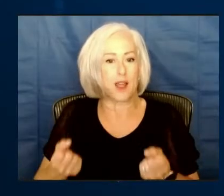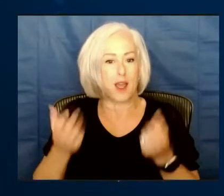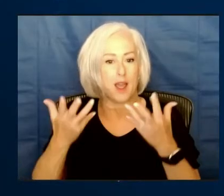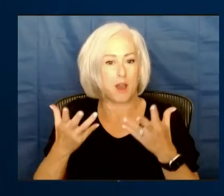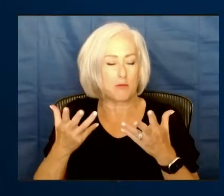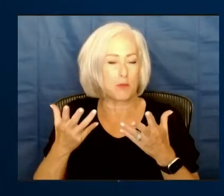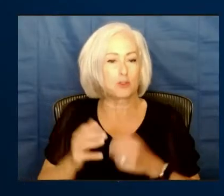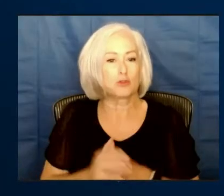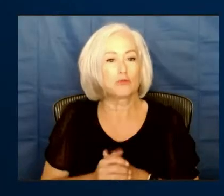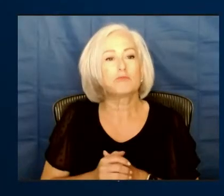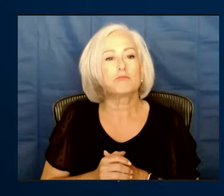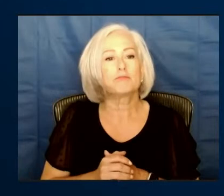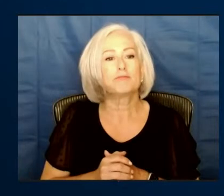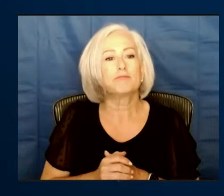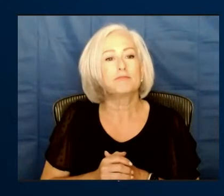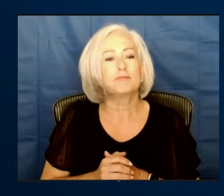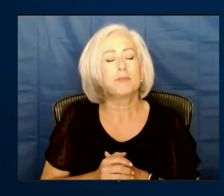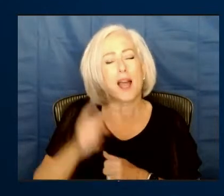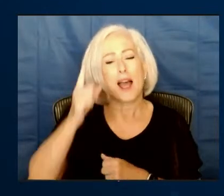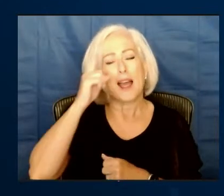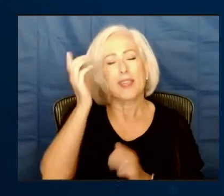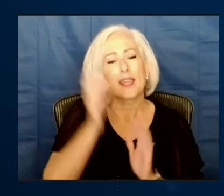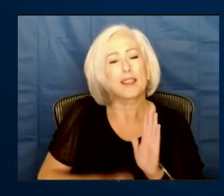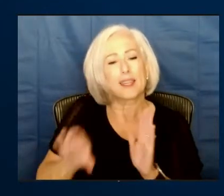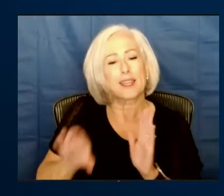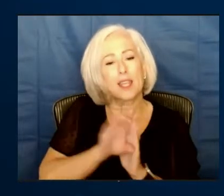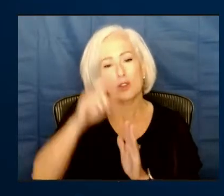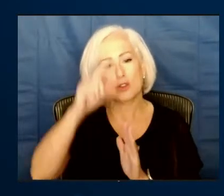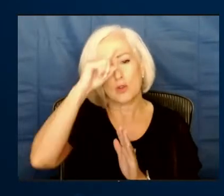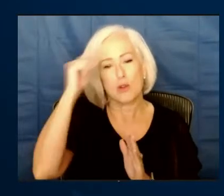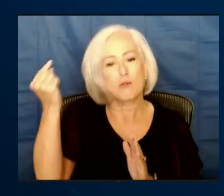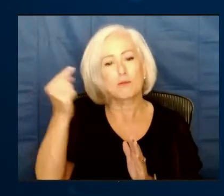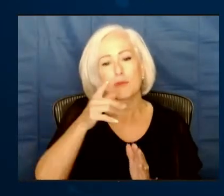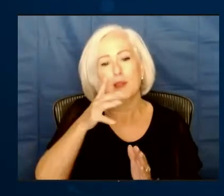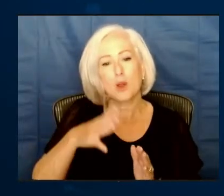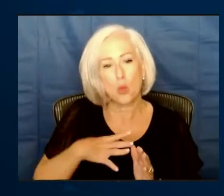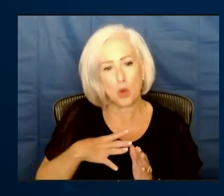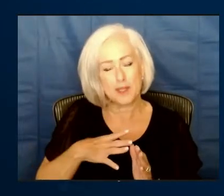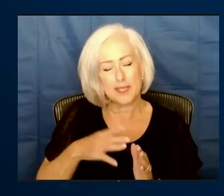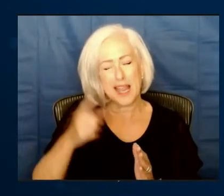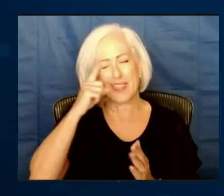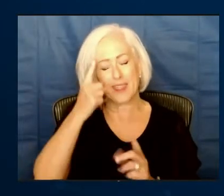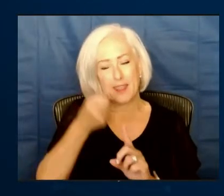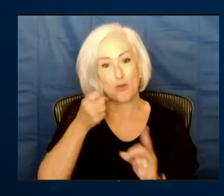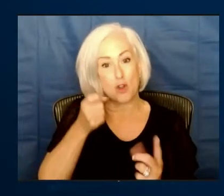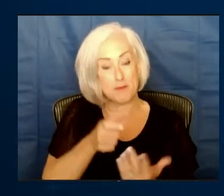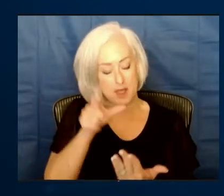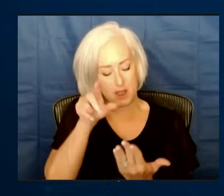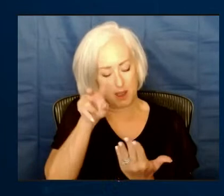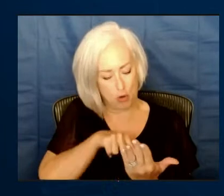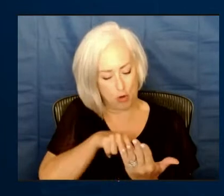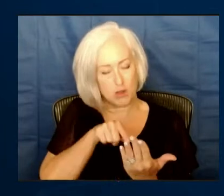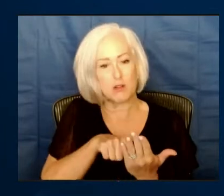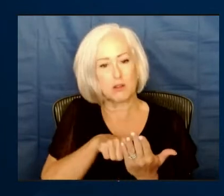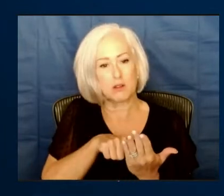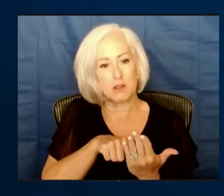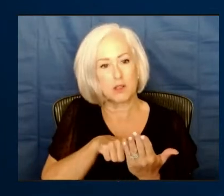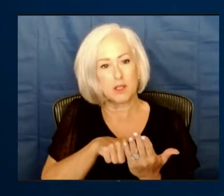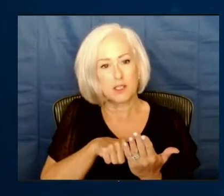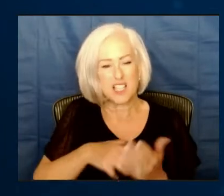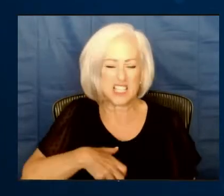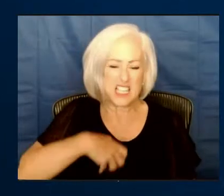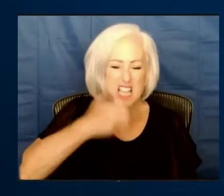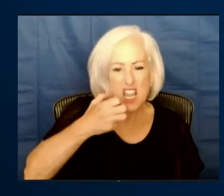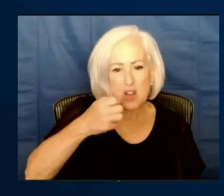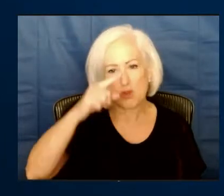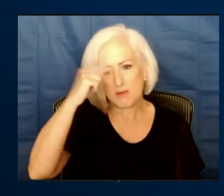the caricature of Black women as being, and the article brings this out, I believe, but there's the angry Black woman, and they're just